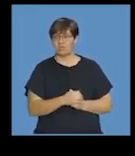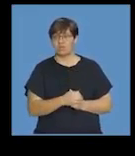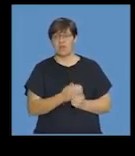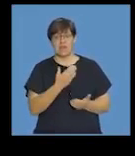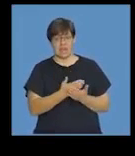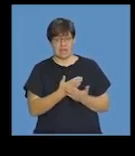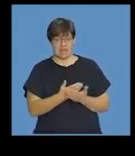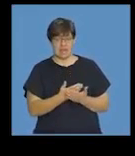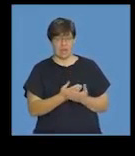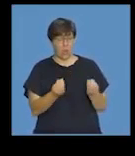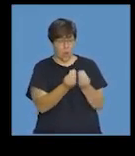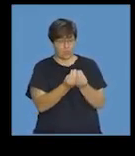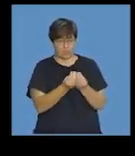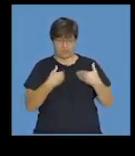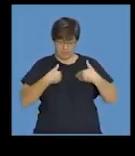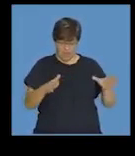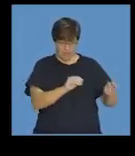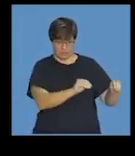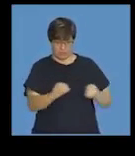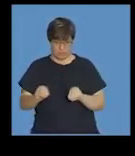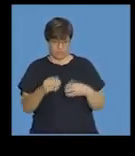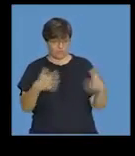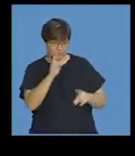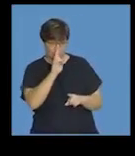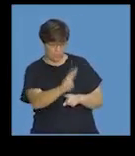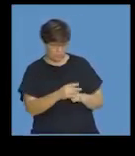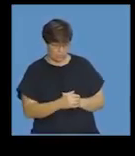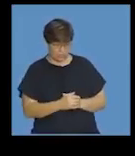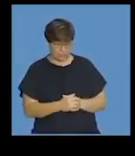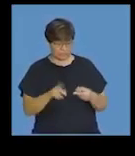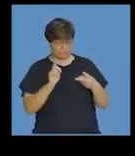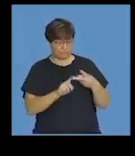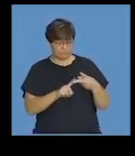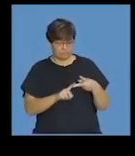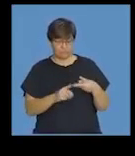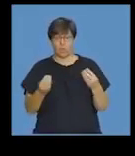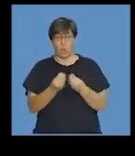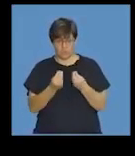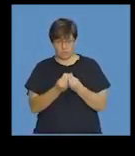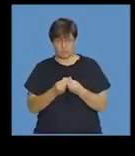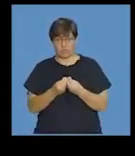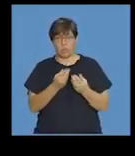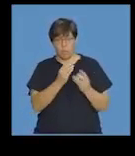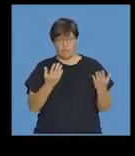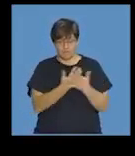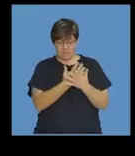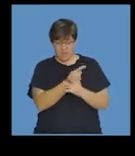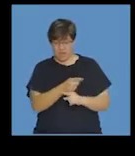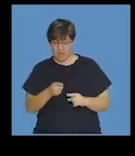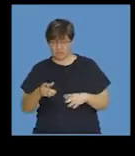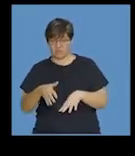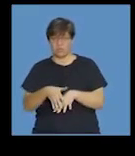an object to start moving. We showed that. It can make an object slow down, speed